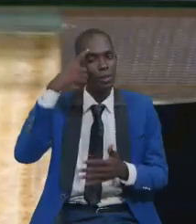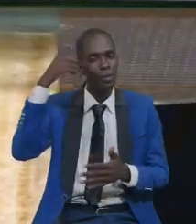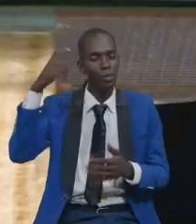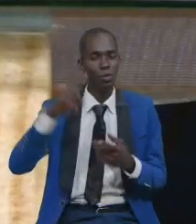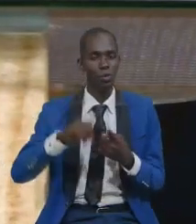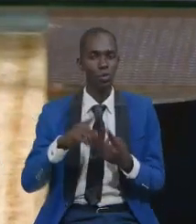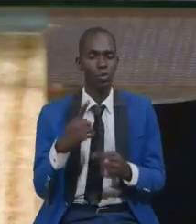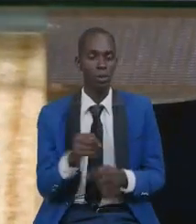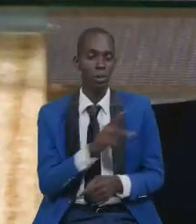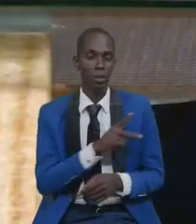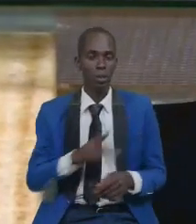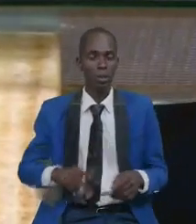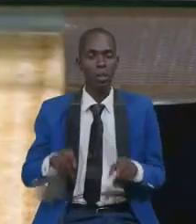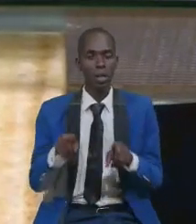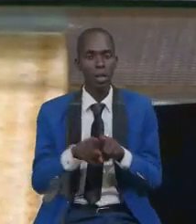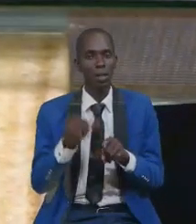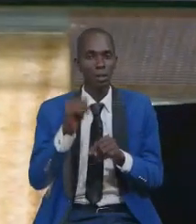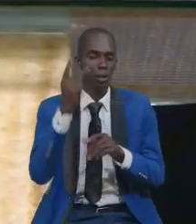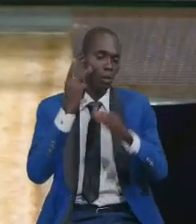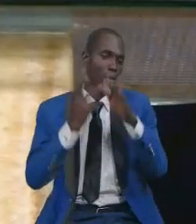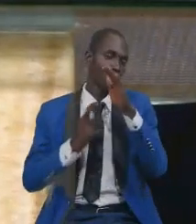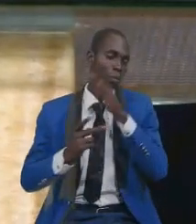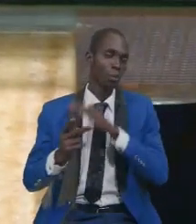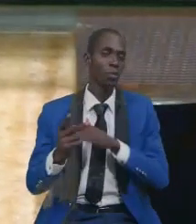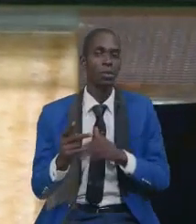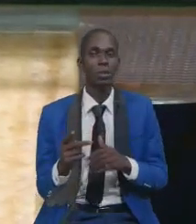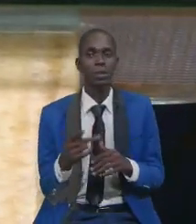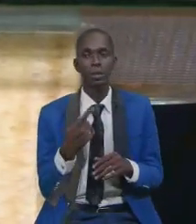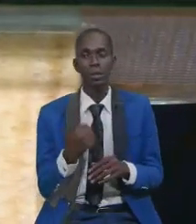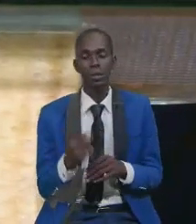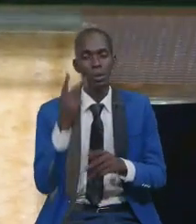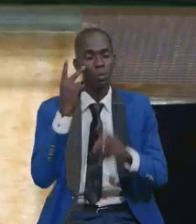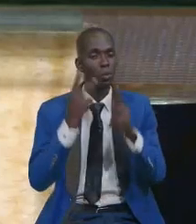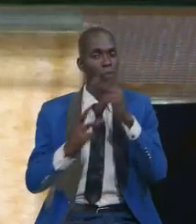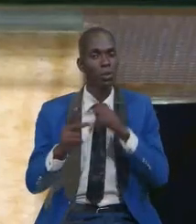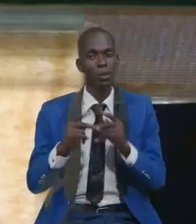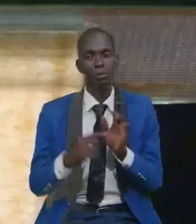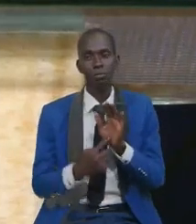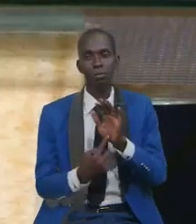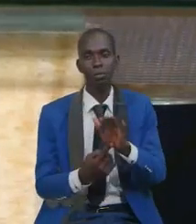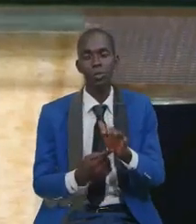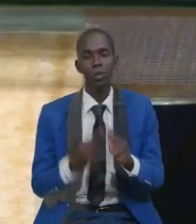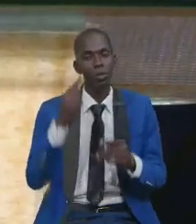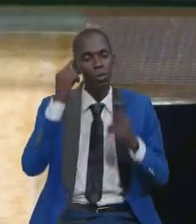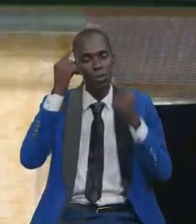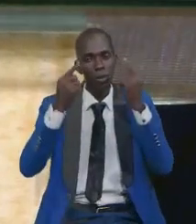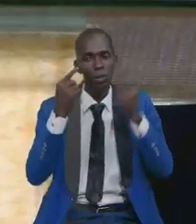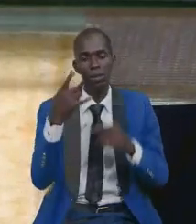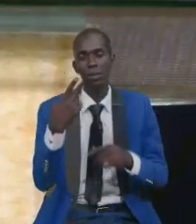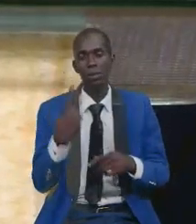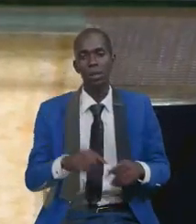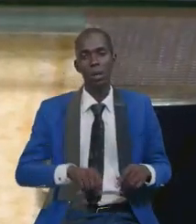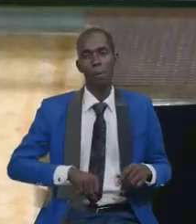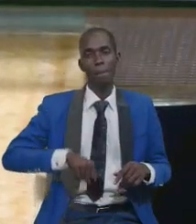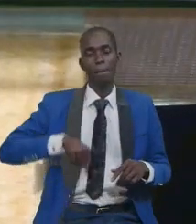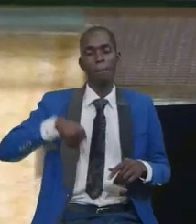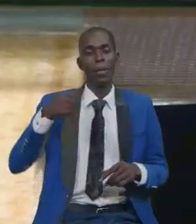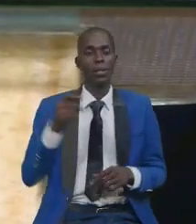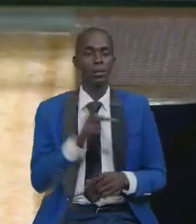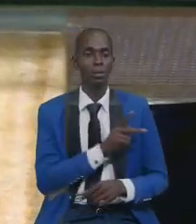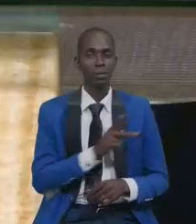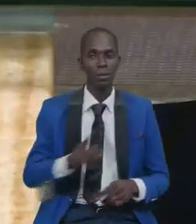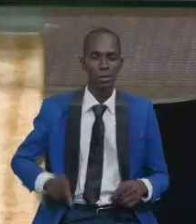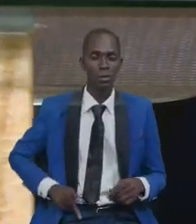prophecy, prophetic revelation concerning the proud monarch, concerning all